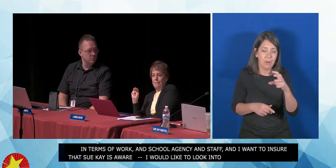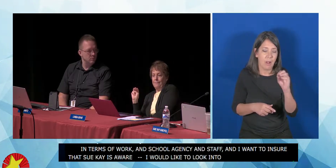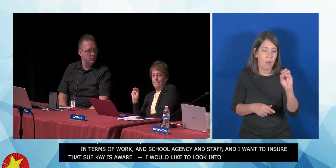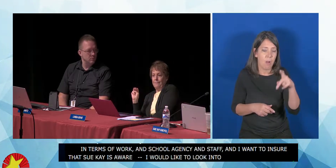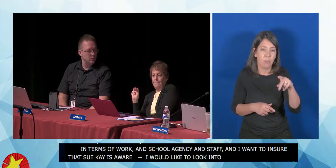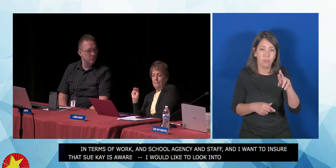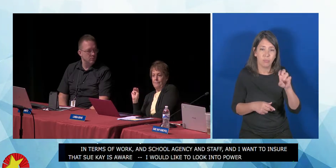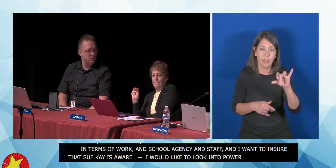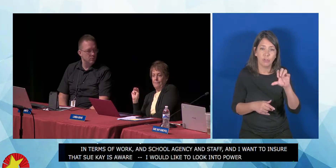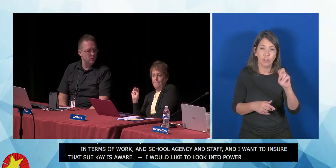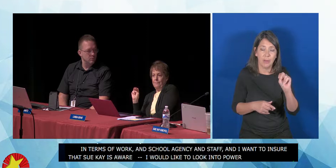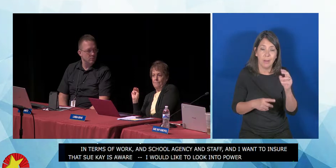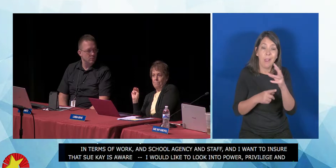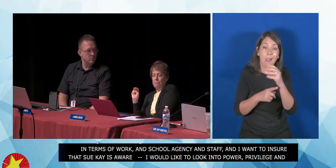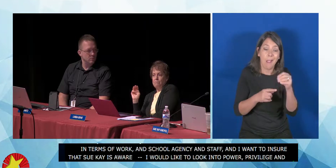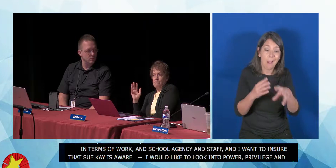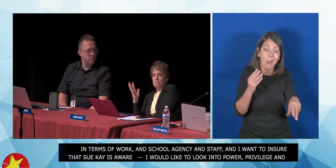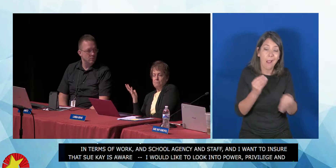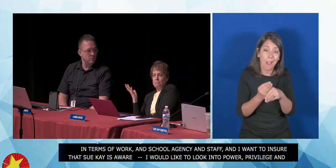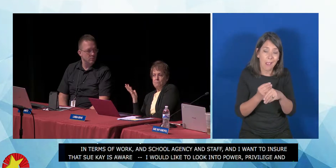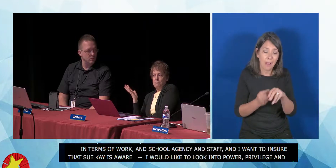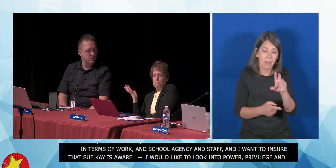plus autism.